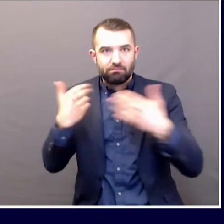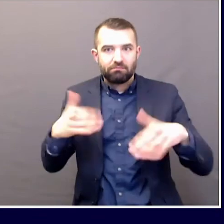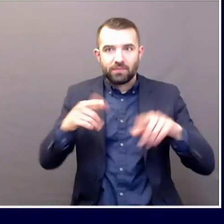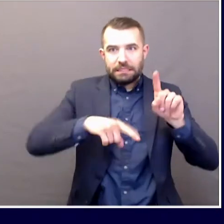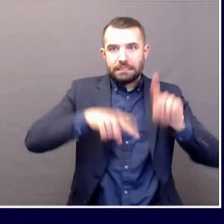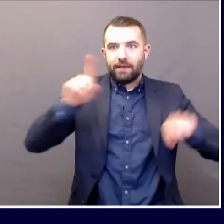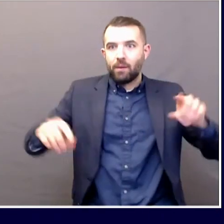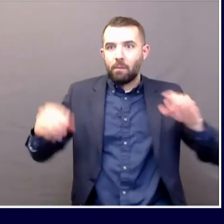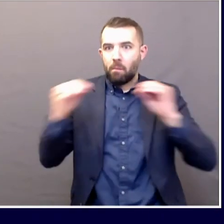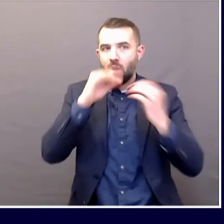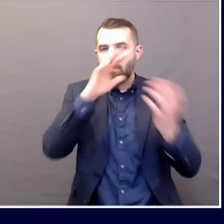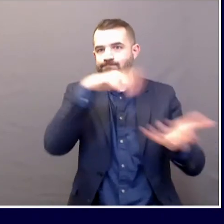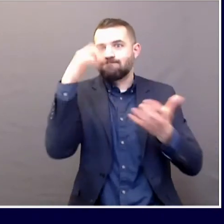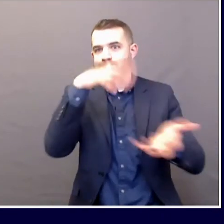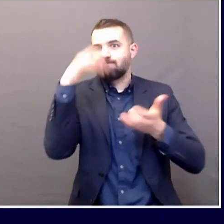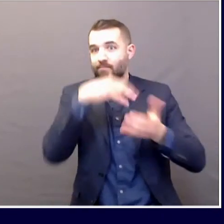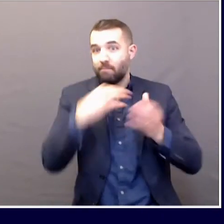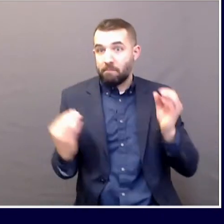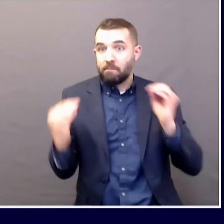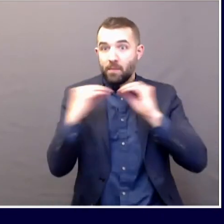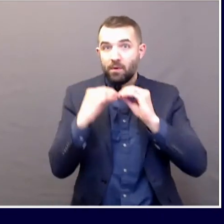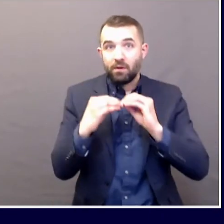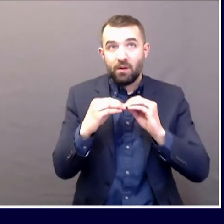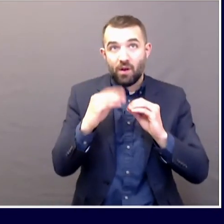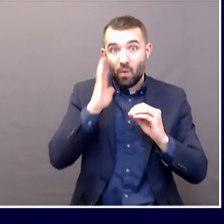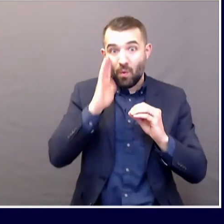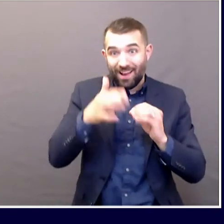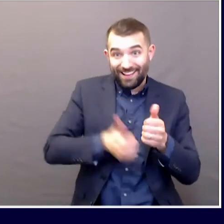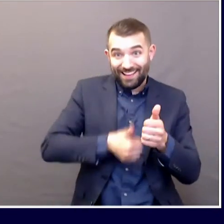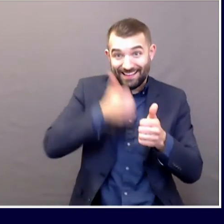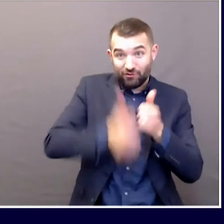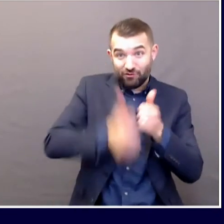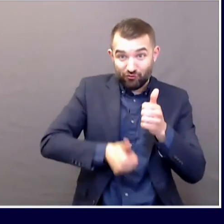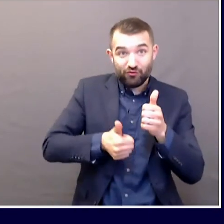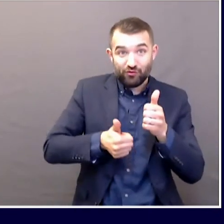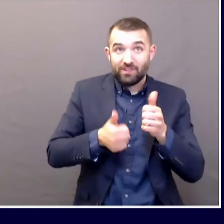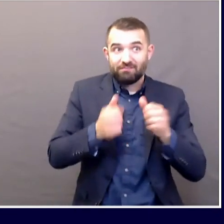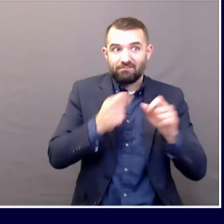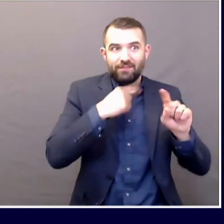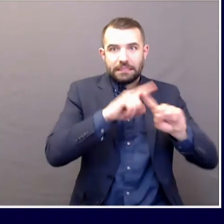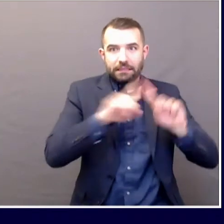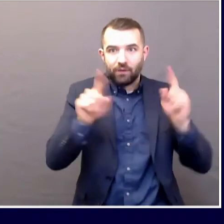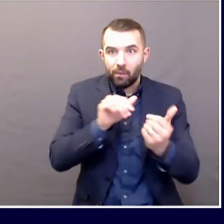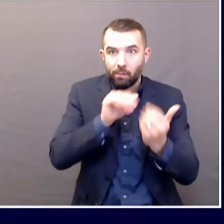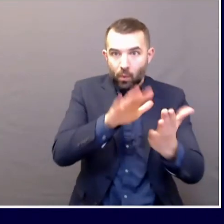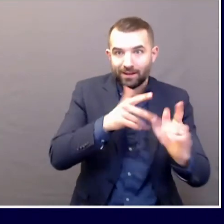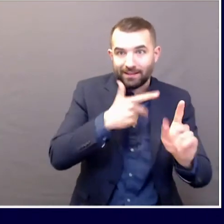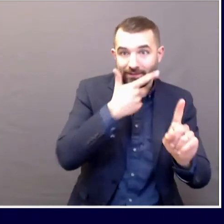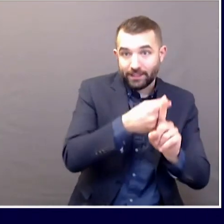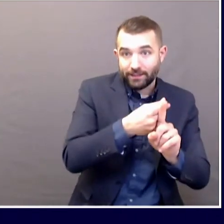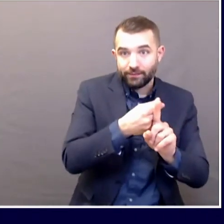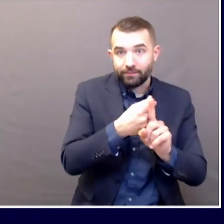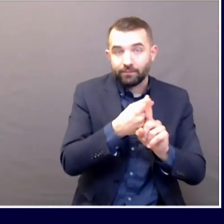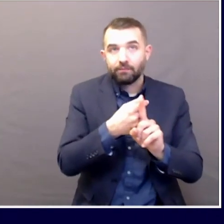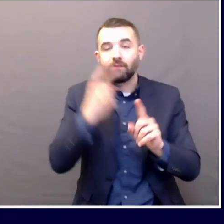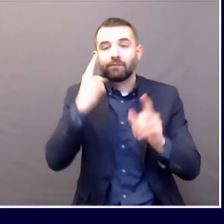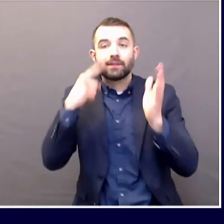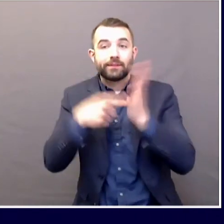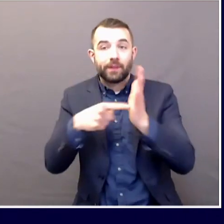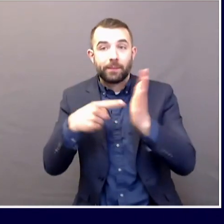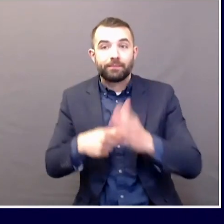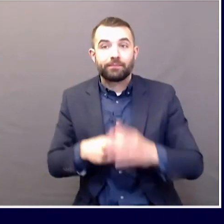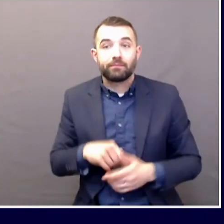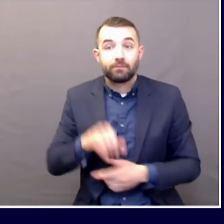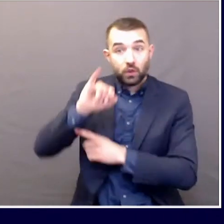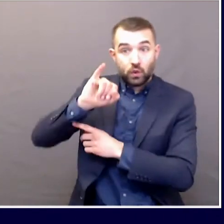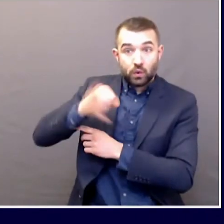better for different vaccinator applications. Some, like the J&J vaccine, are really great in the field. Some, like